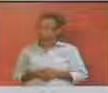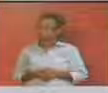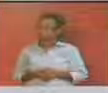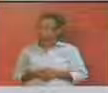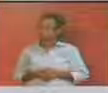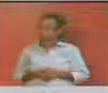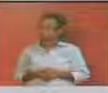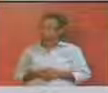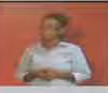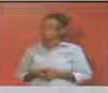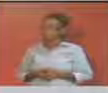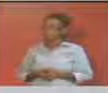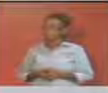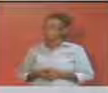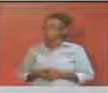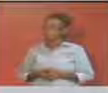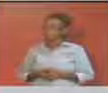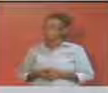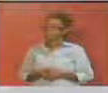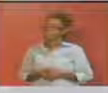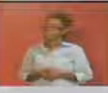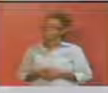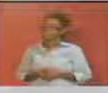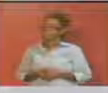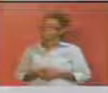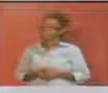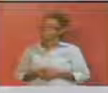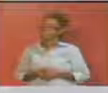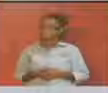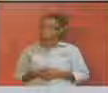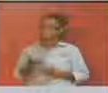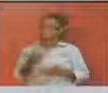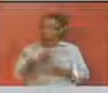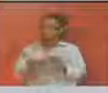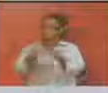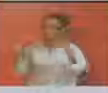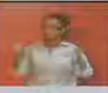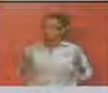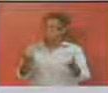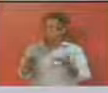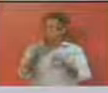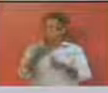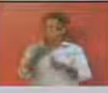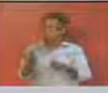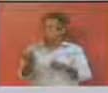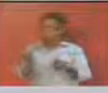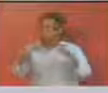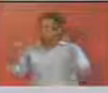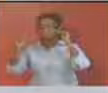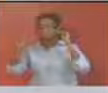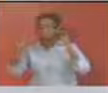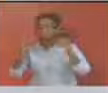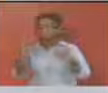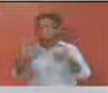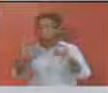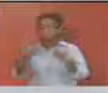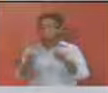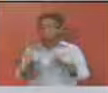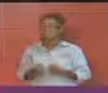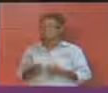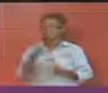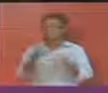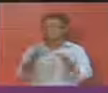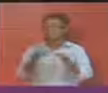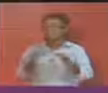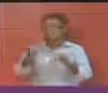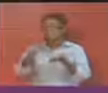Good morning, Kim Bodram from the Express. Minister, I want to ask you to maybe repeat yourself a little bit and go back and just tell us